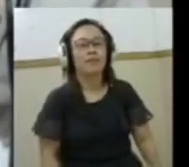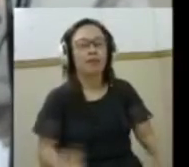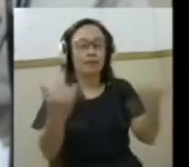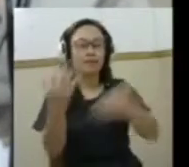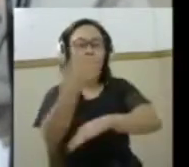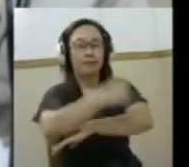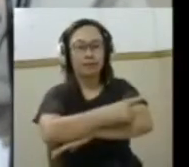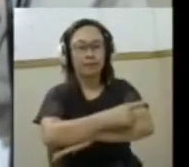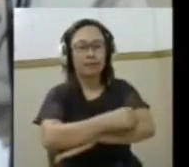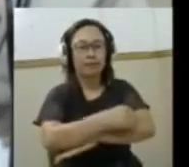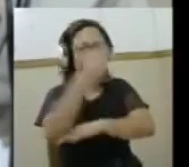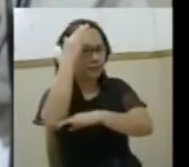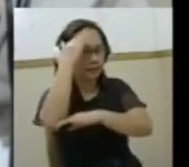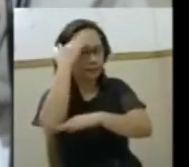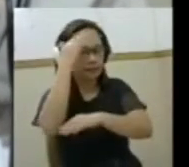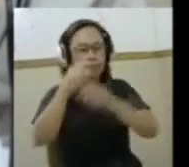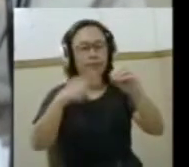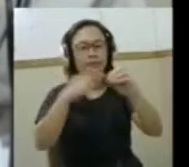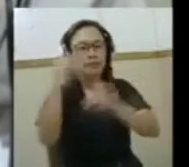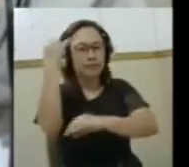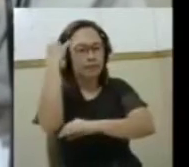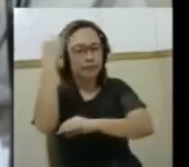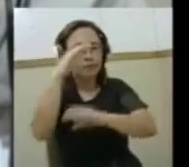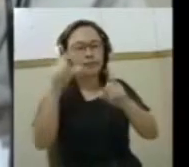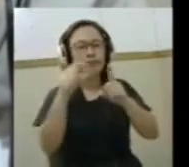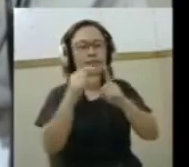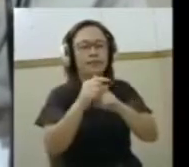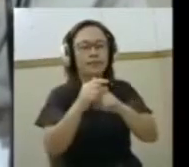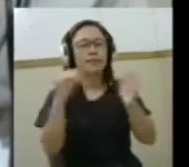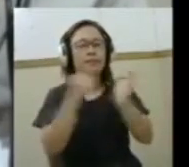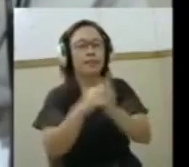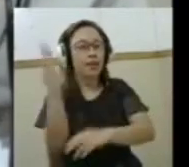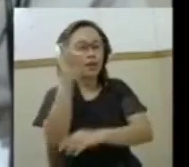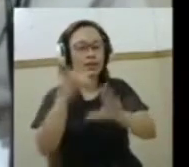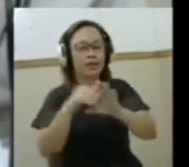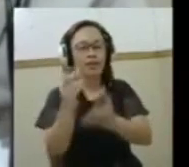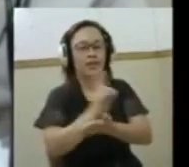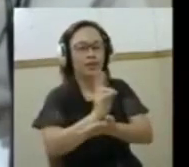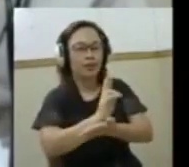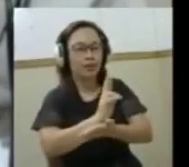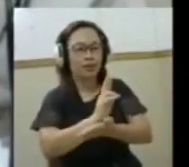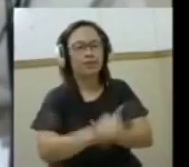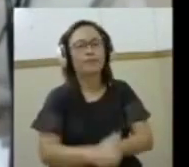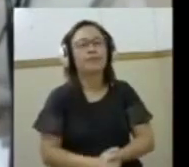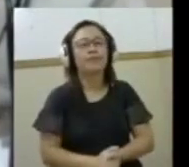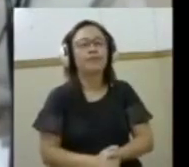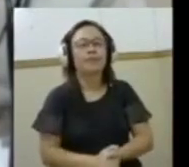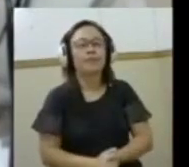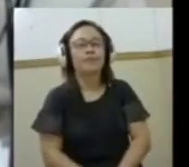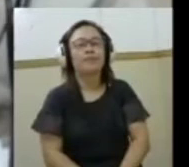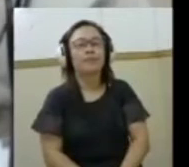Today, you will be familiarized about the ideas and terms that are used in research.